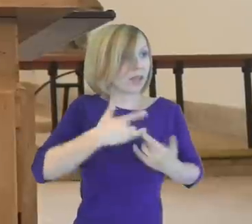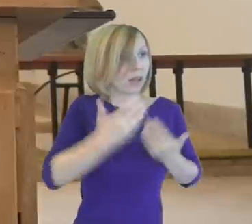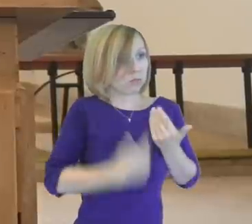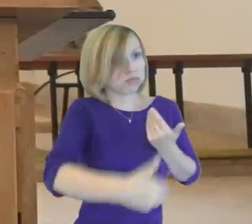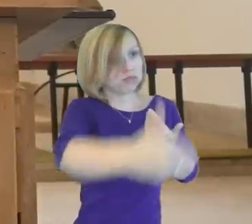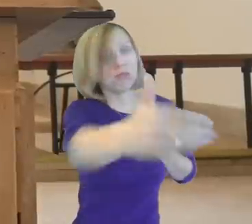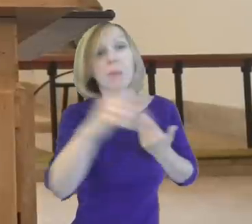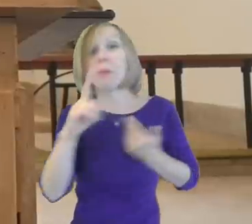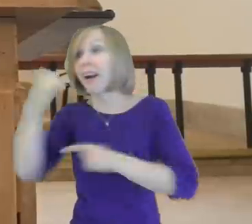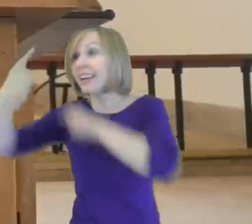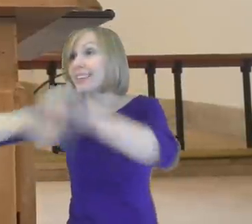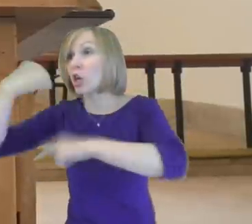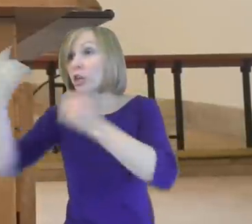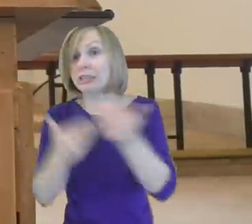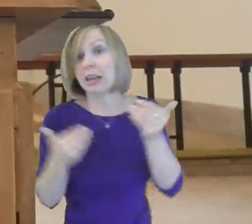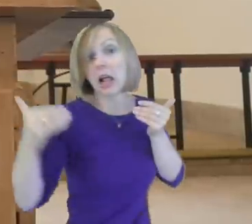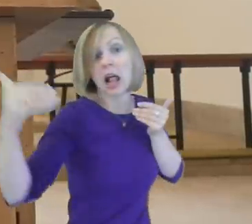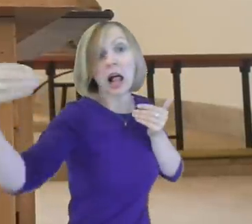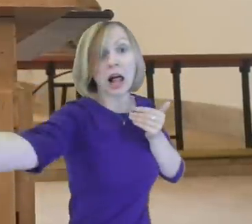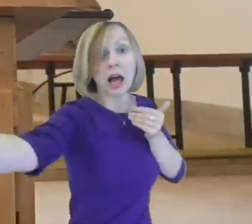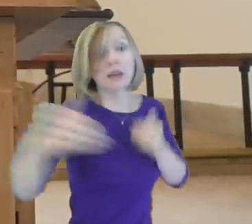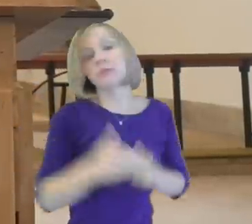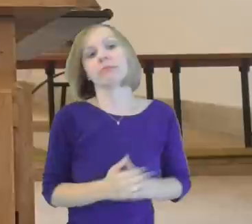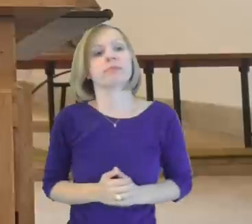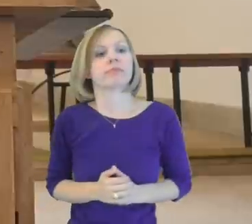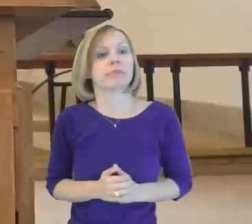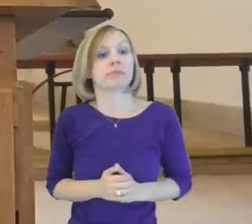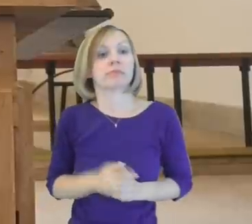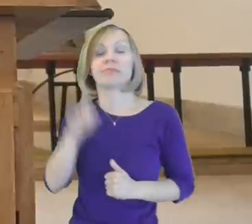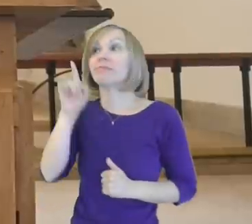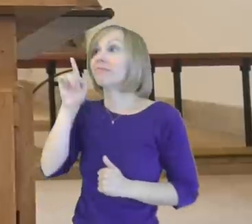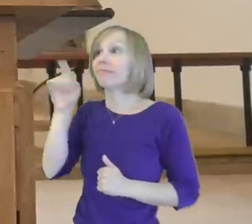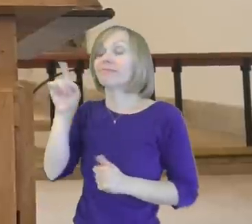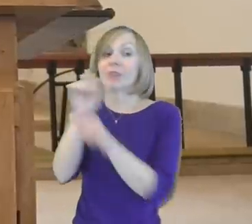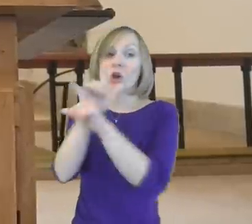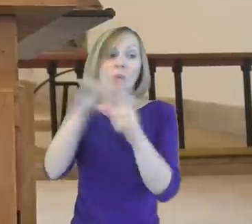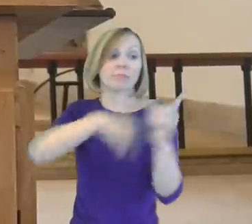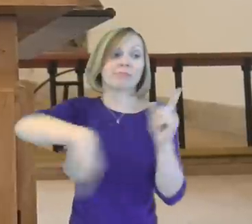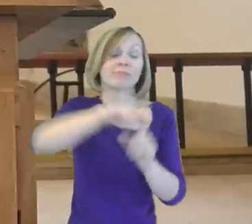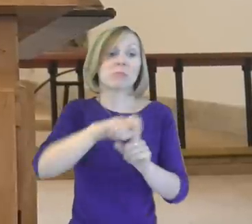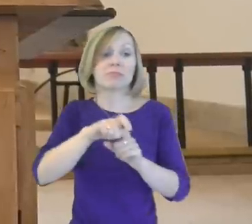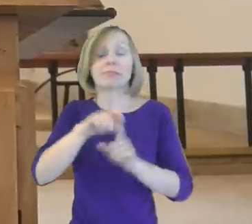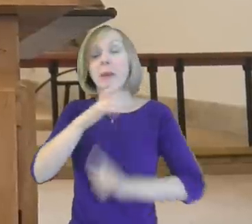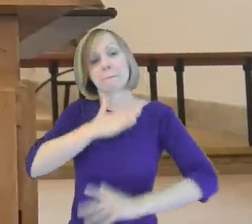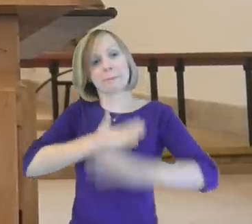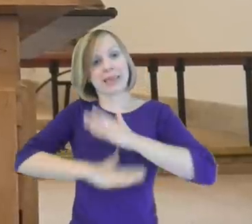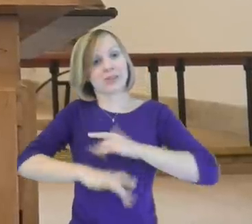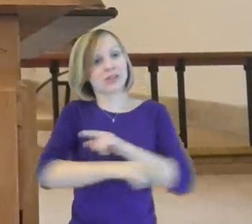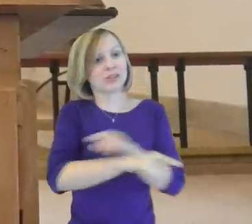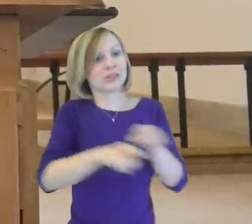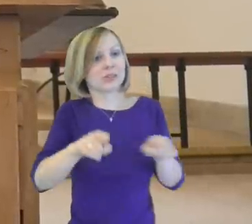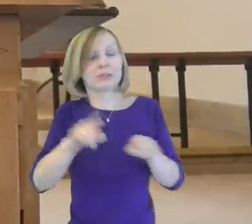Therefore is God patient with them, and poureth forth his mercy upon them. He saw